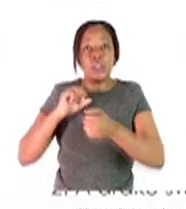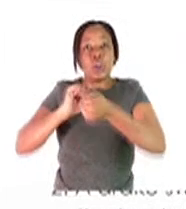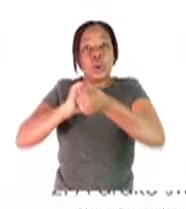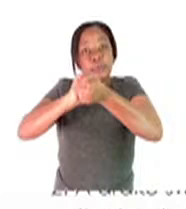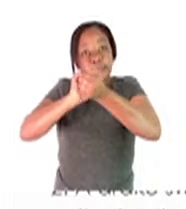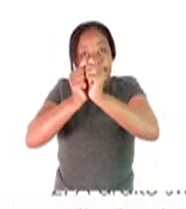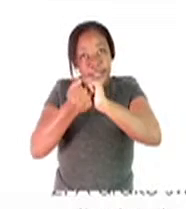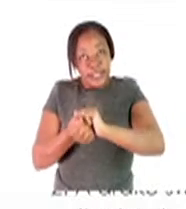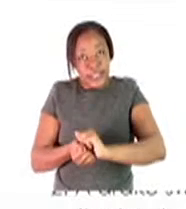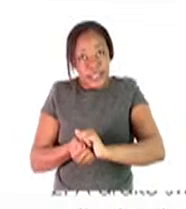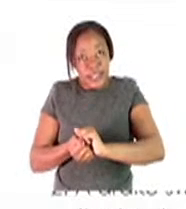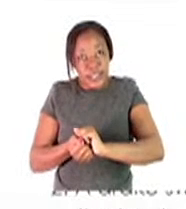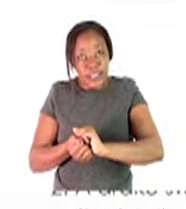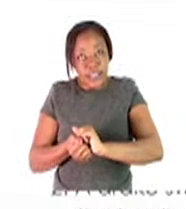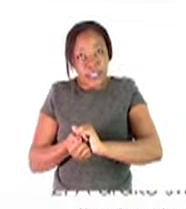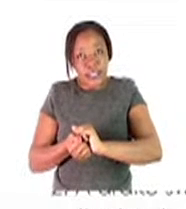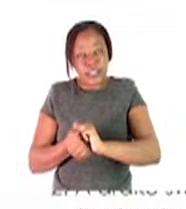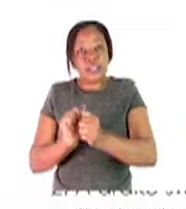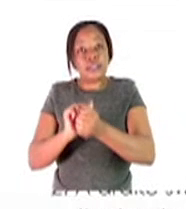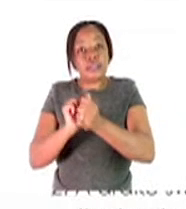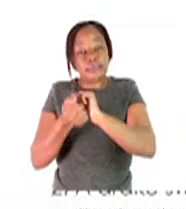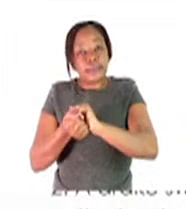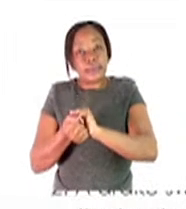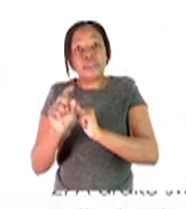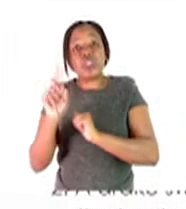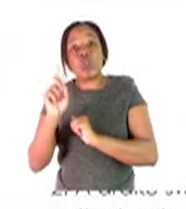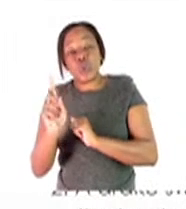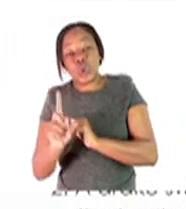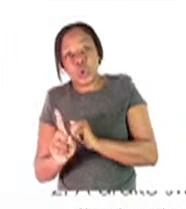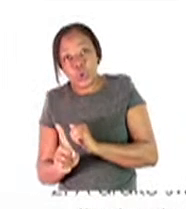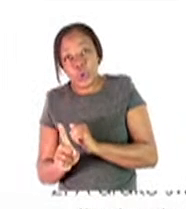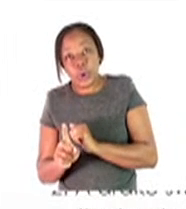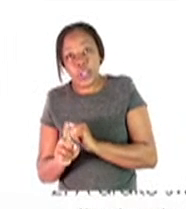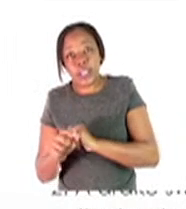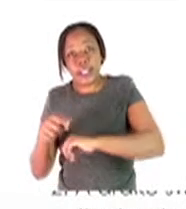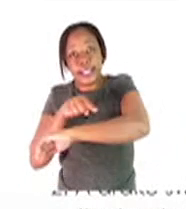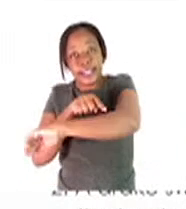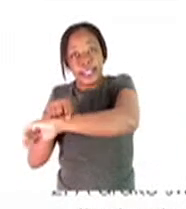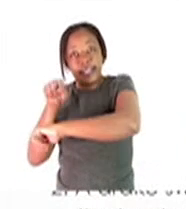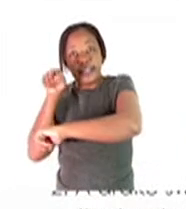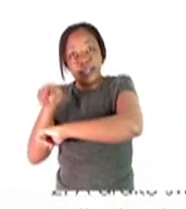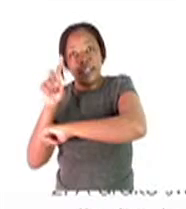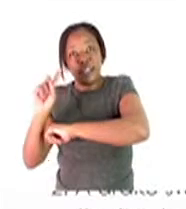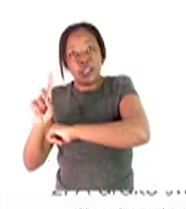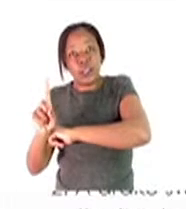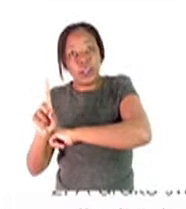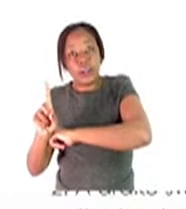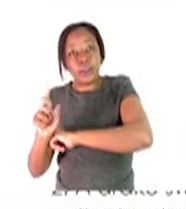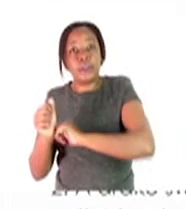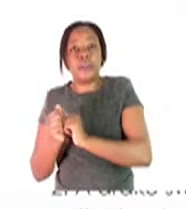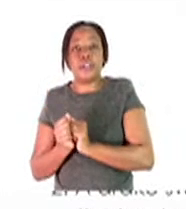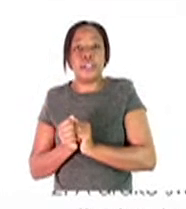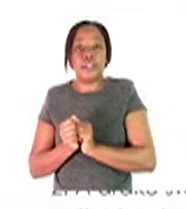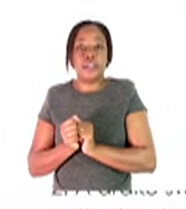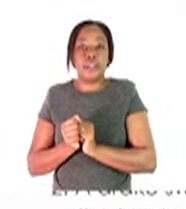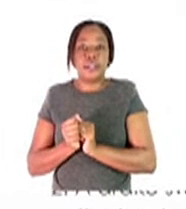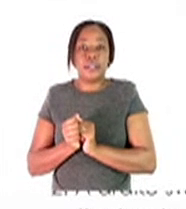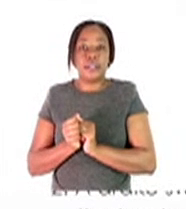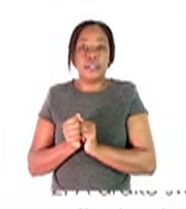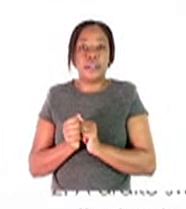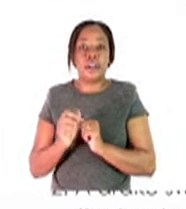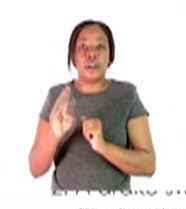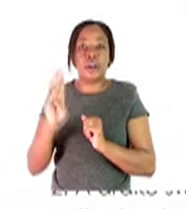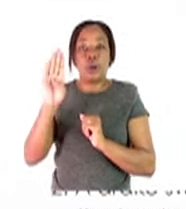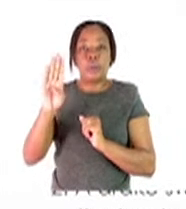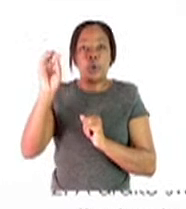gender, which is bold there? All right. So 10 pigs. The boy pigs, we will say they are bulls.